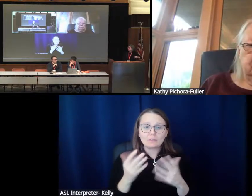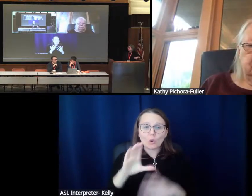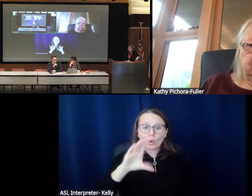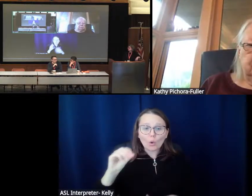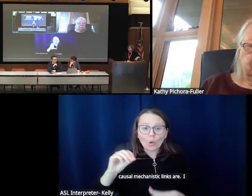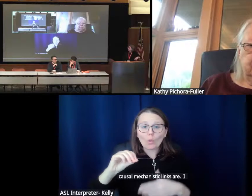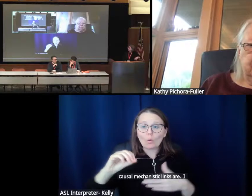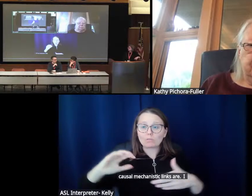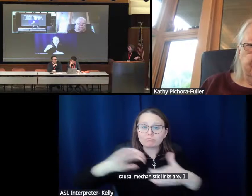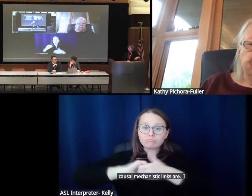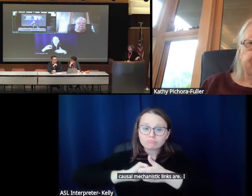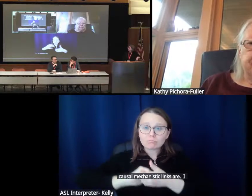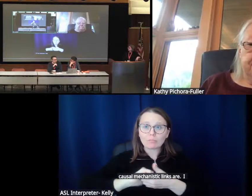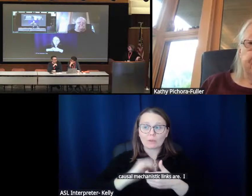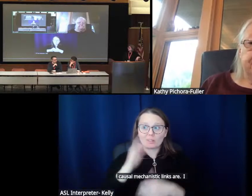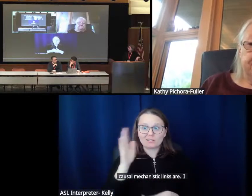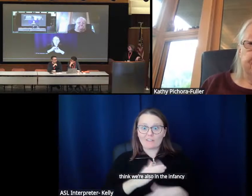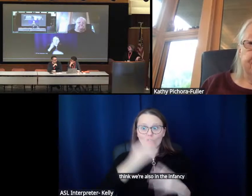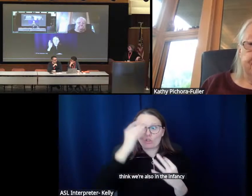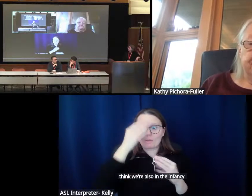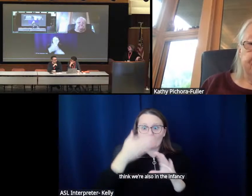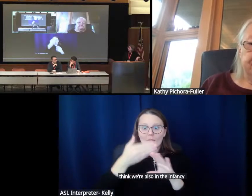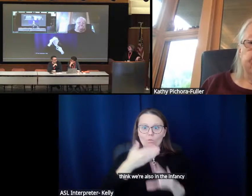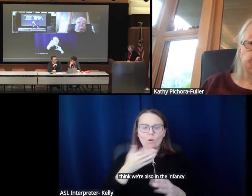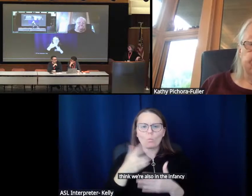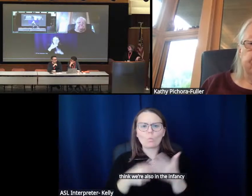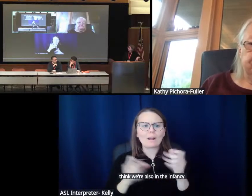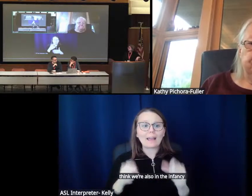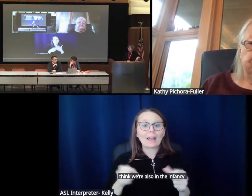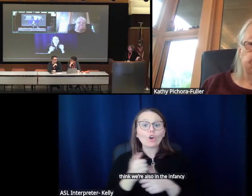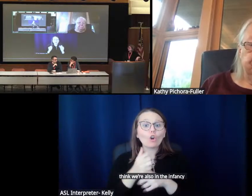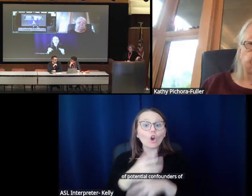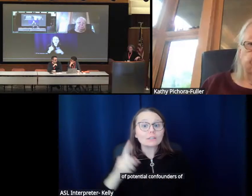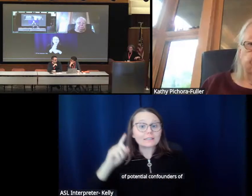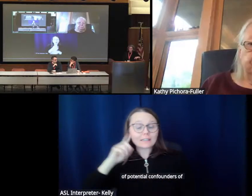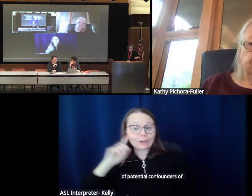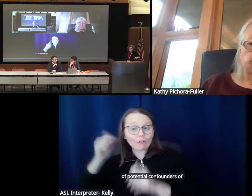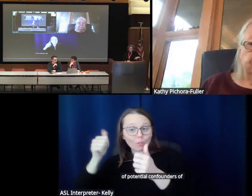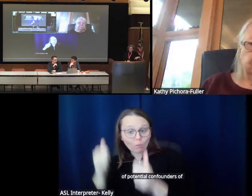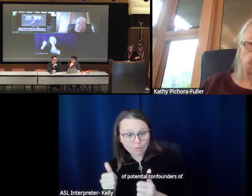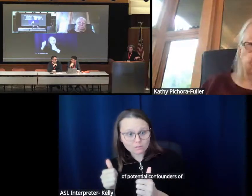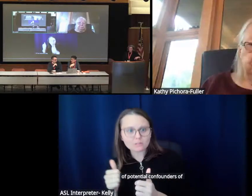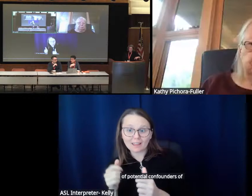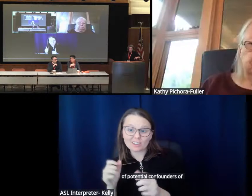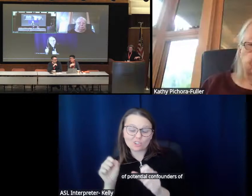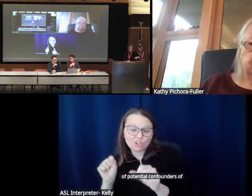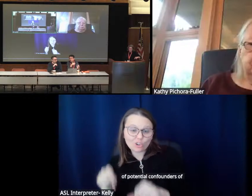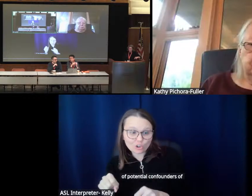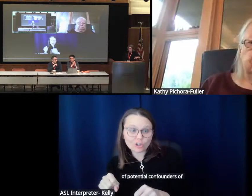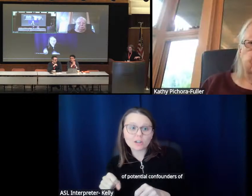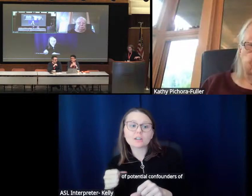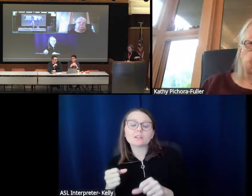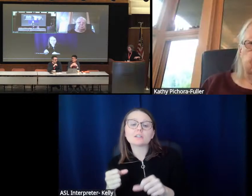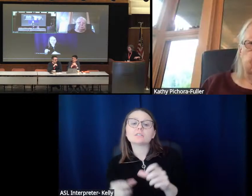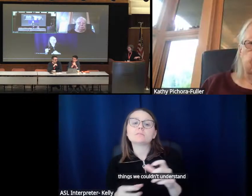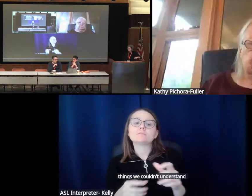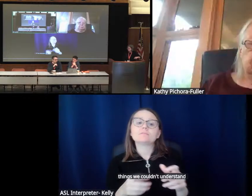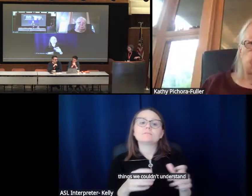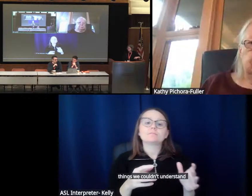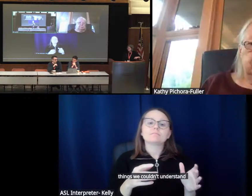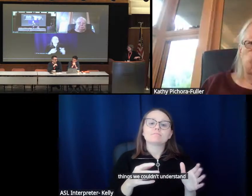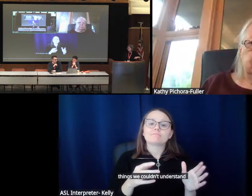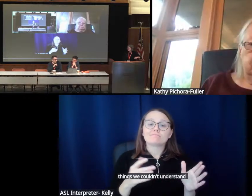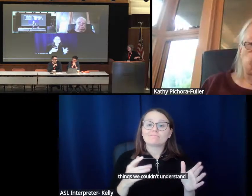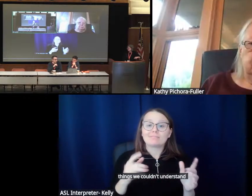about before, and things that could cause hearing loss that also could contribute to pathways causing sensory or